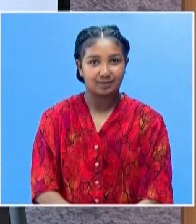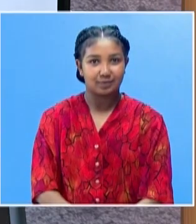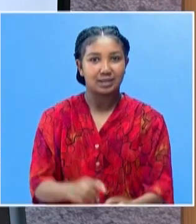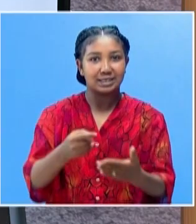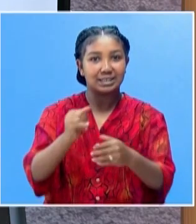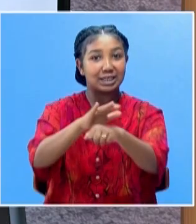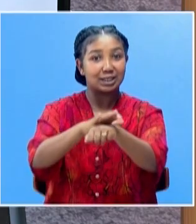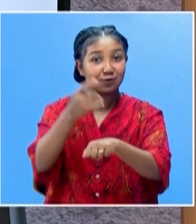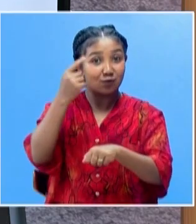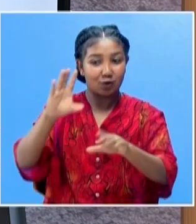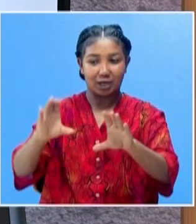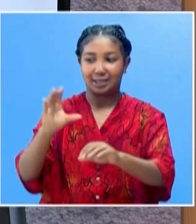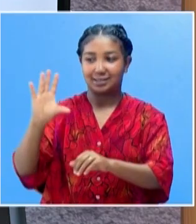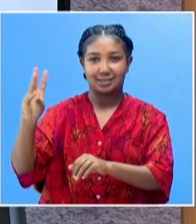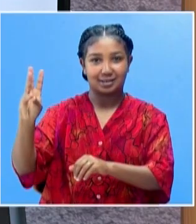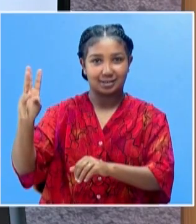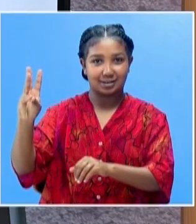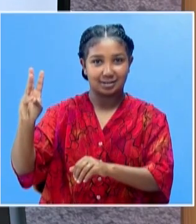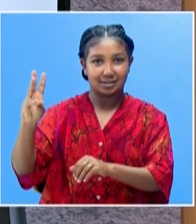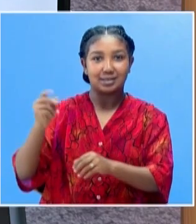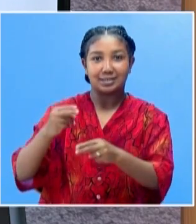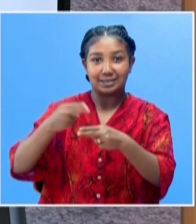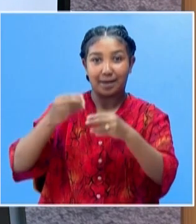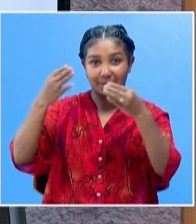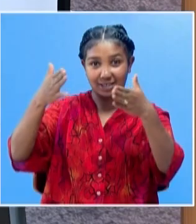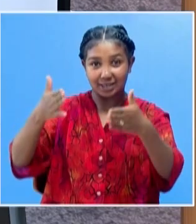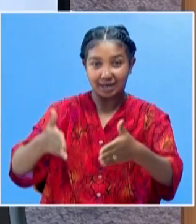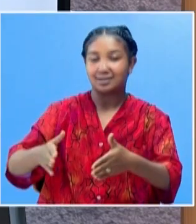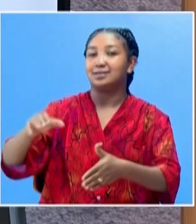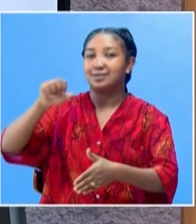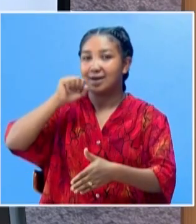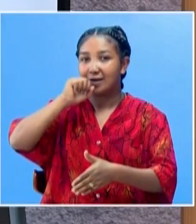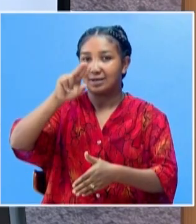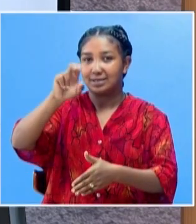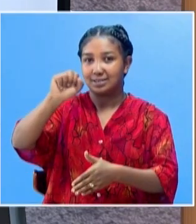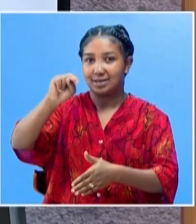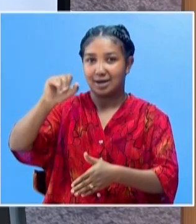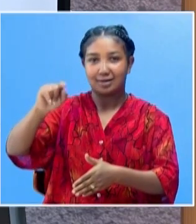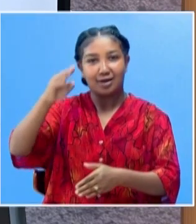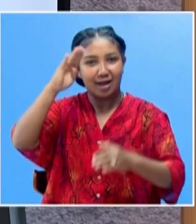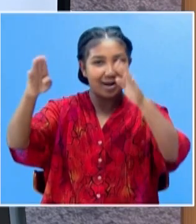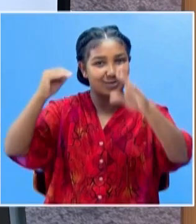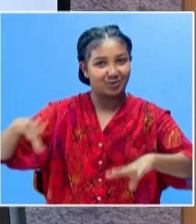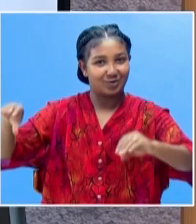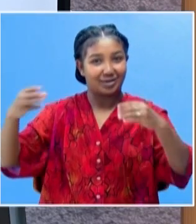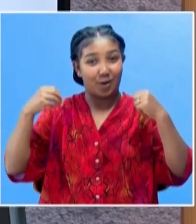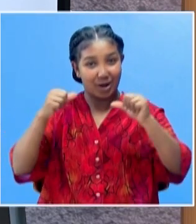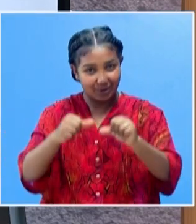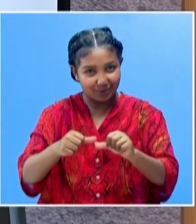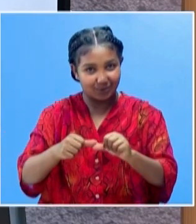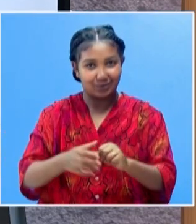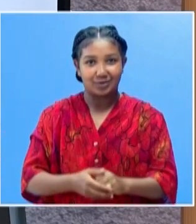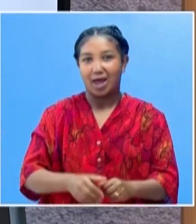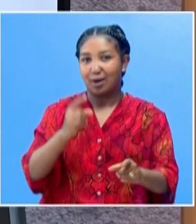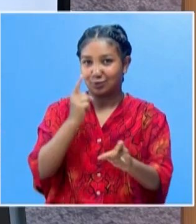This is English for grade 6, and I'm your teacher, Ms. Sanai Tailu. Hello students, how have you been?